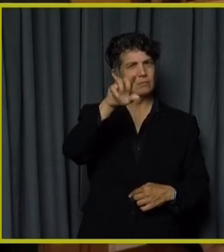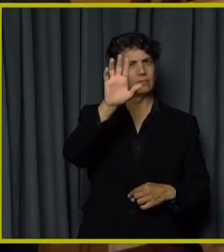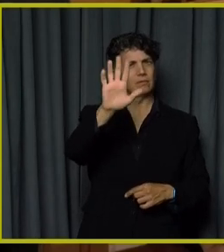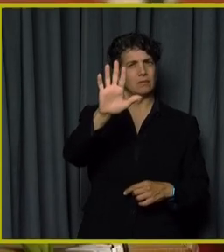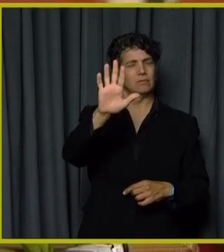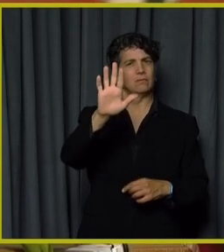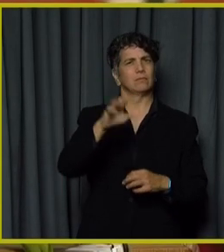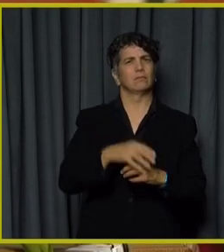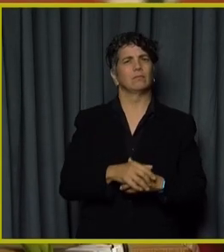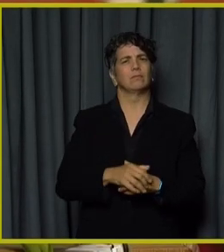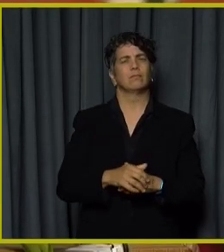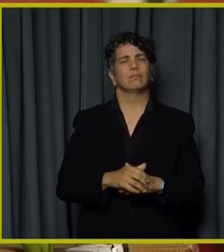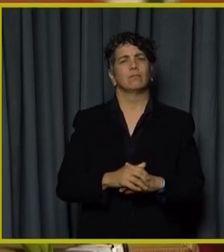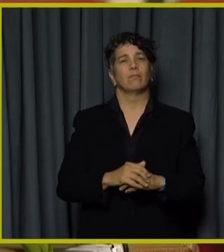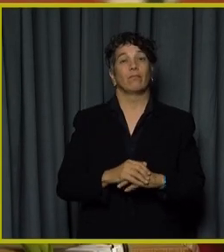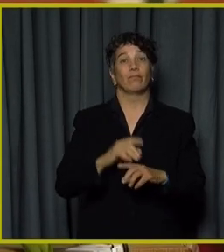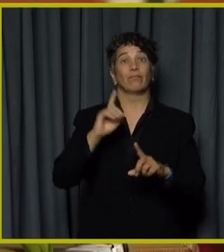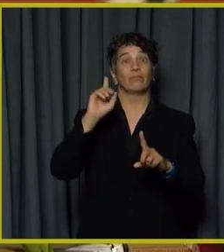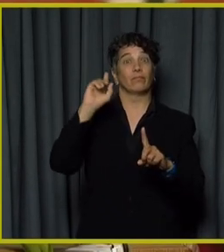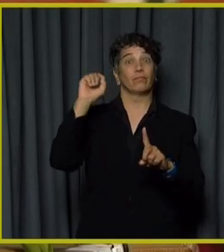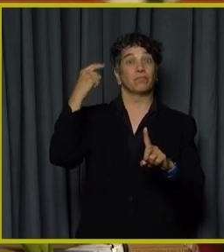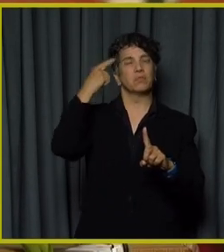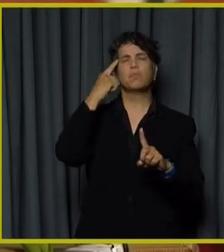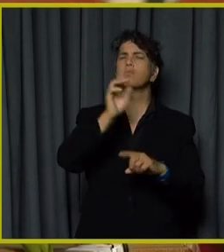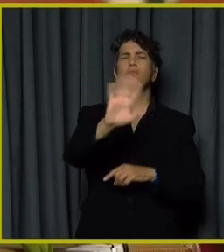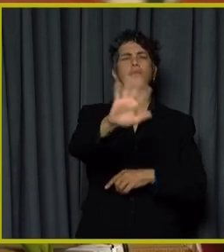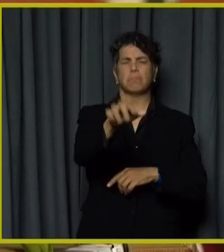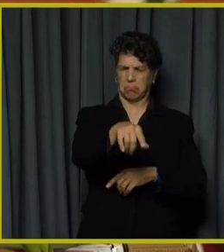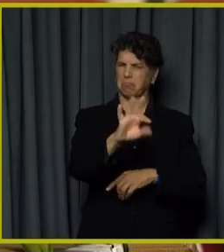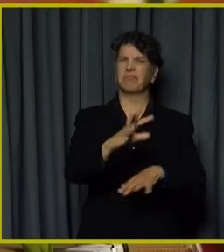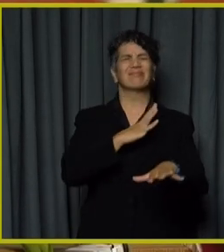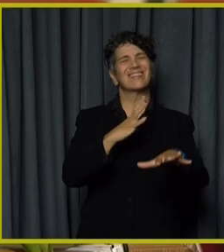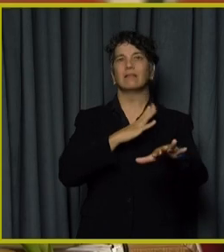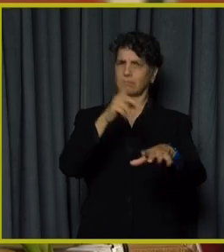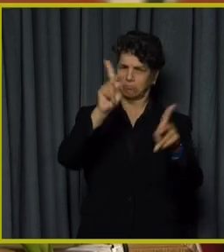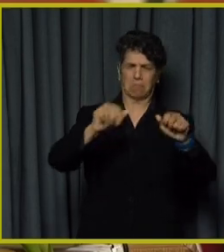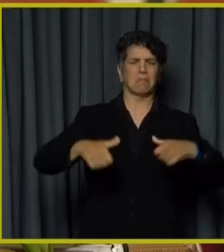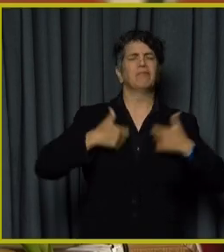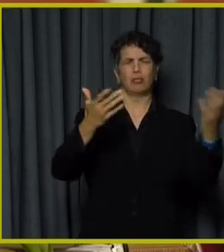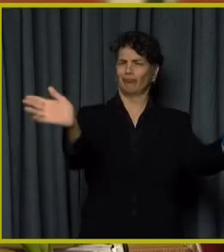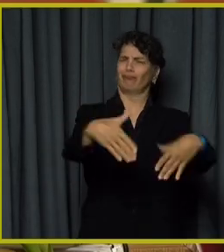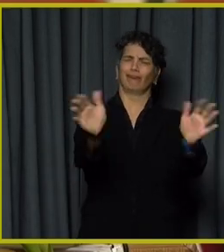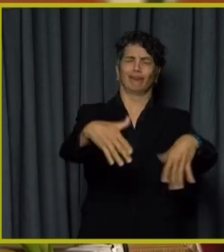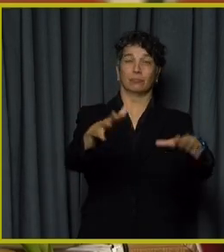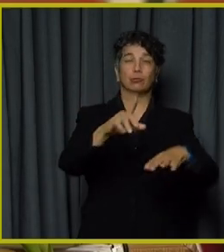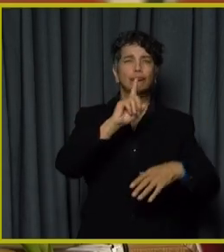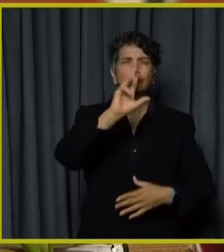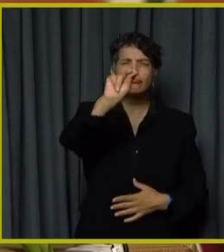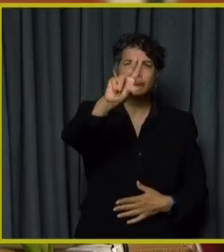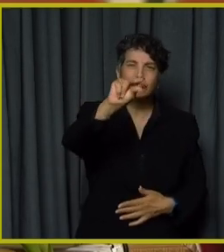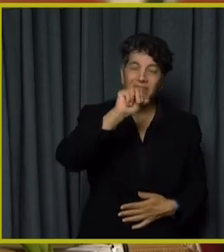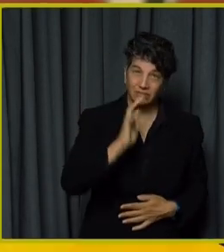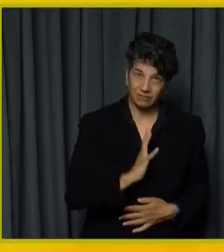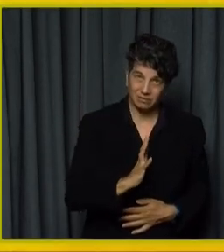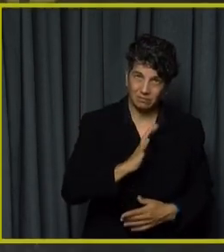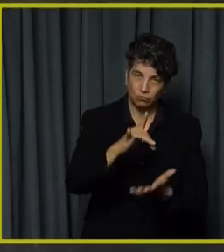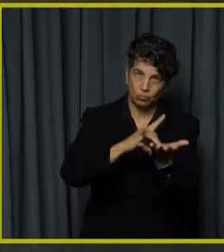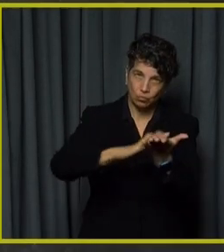And there are three other young ladies in the same community with the same disease.